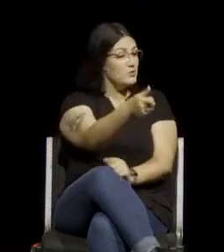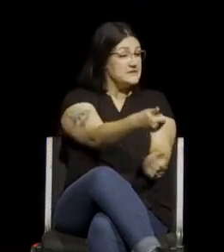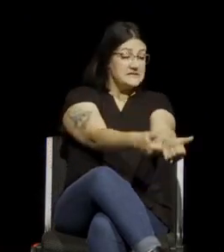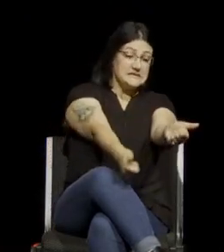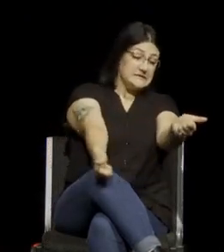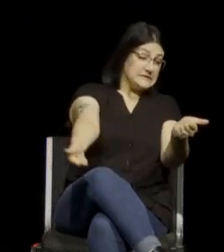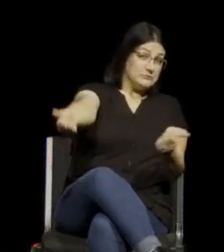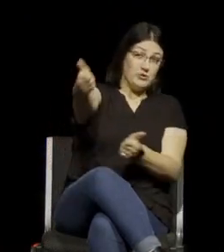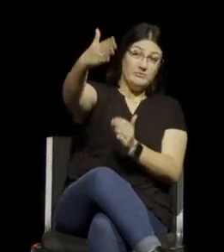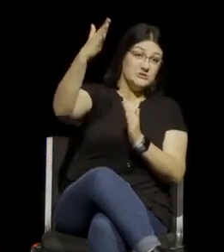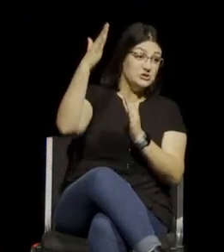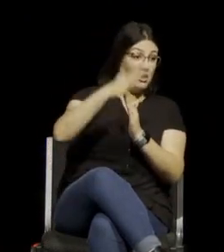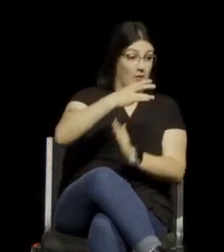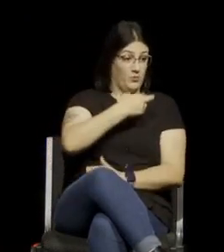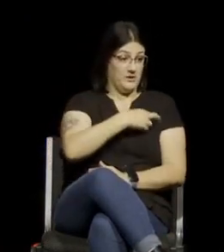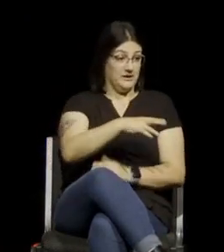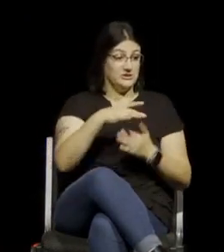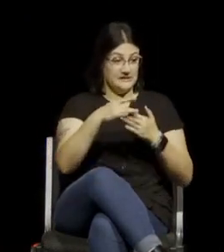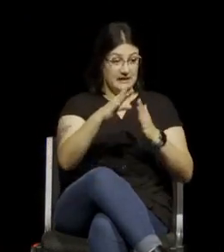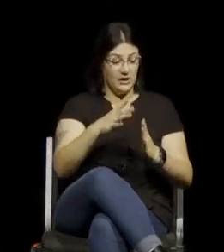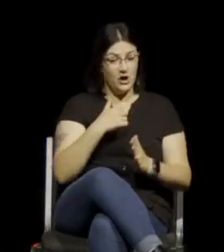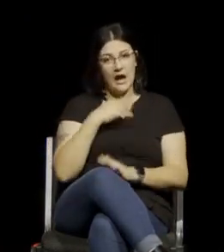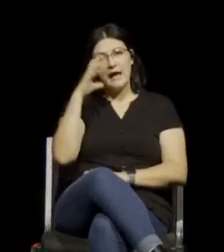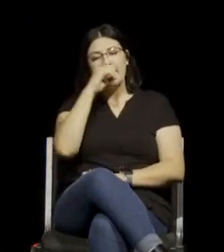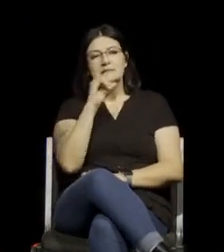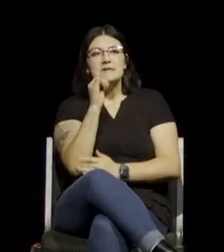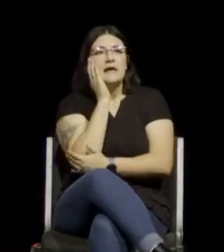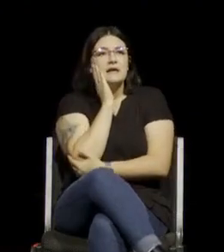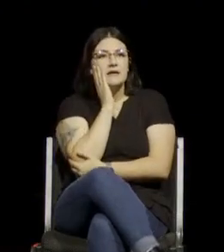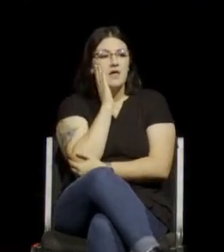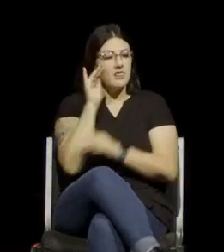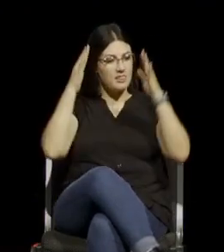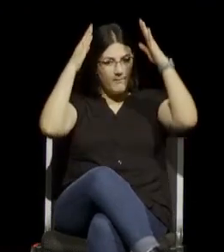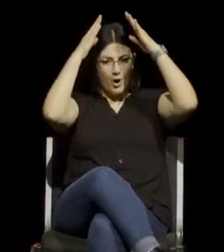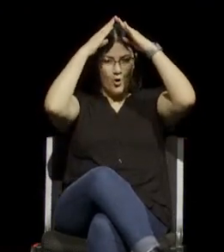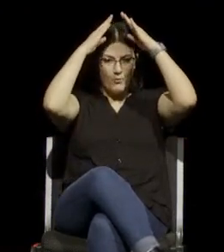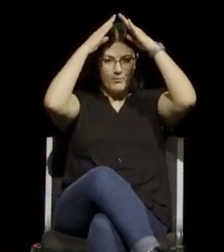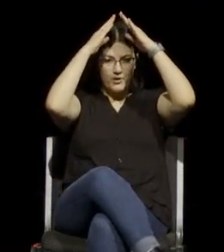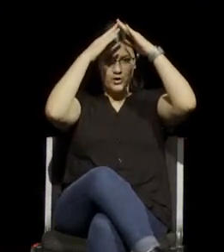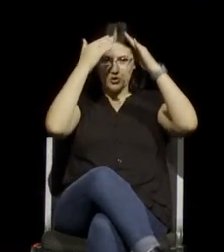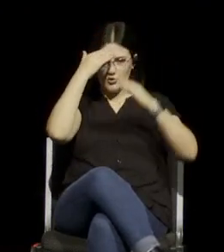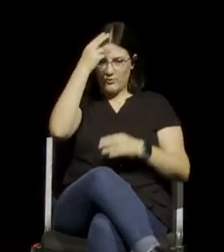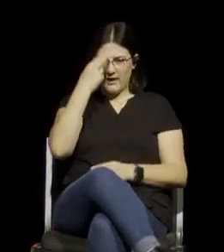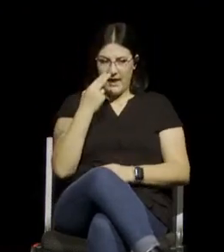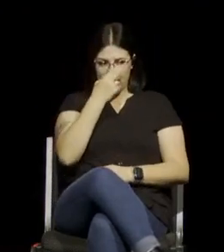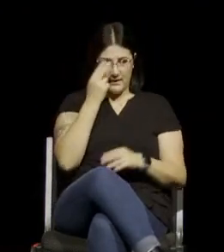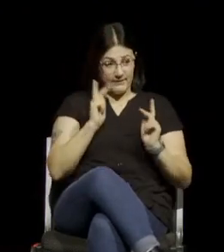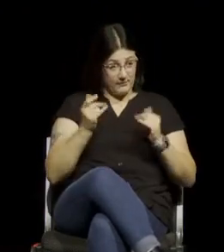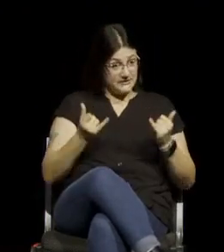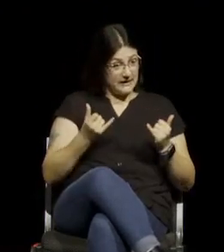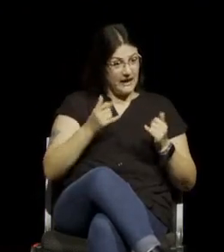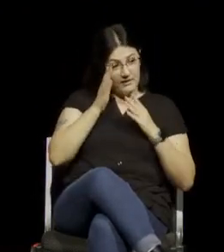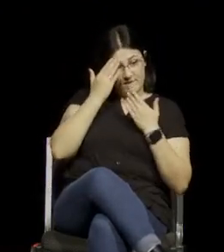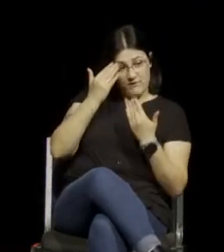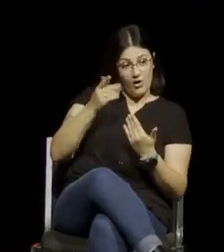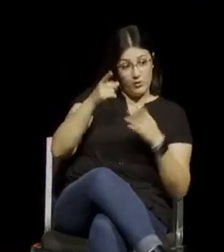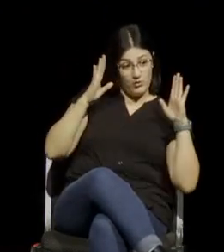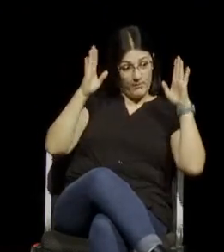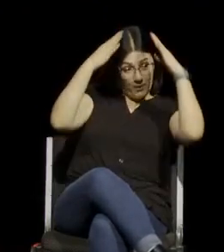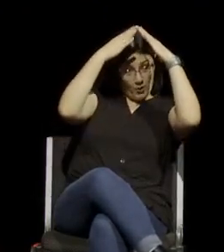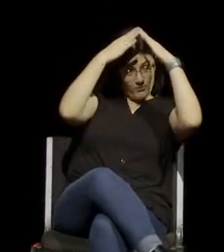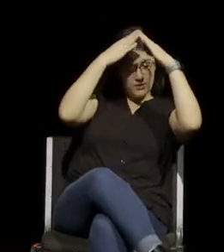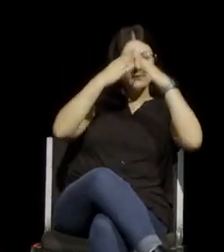supreme religious leader of the Israelites. I guess it could kind of be like the Pope among Catholics today. They were the supreme religious